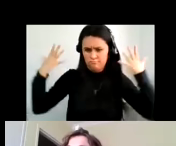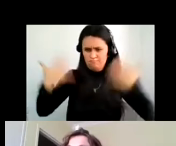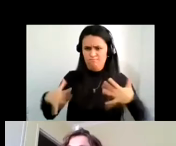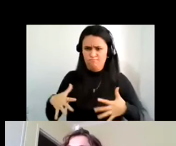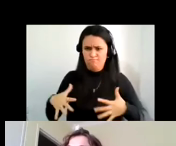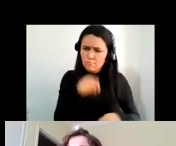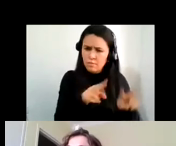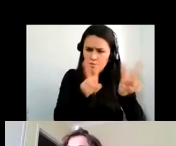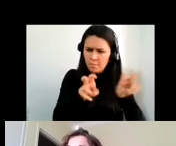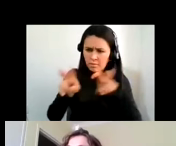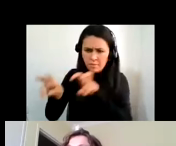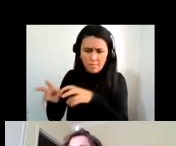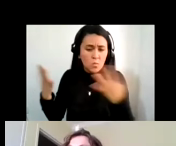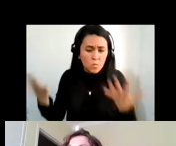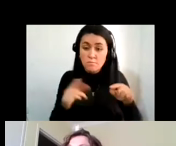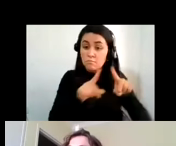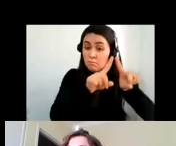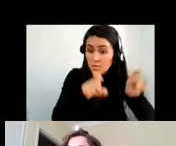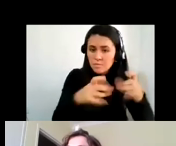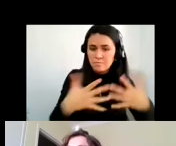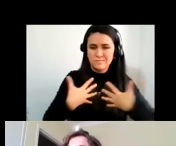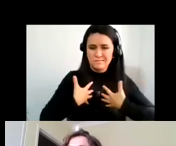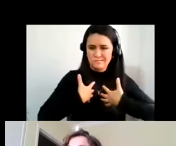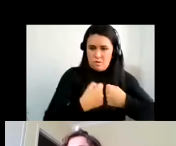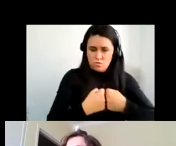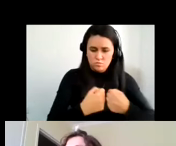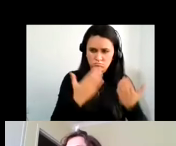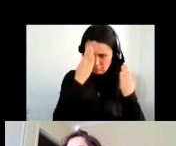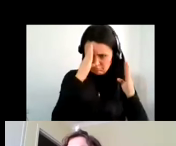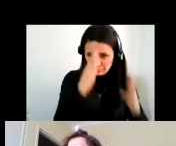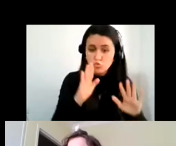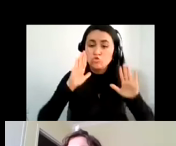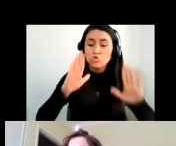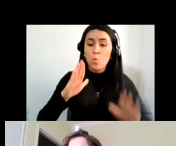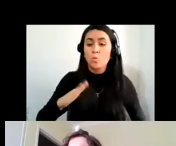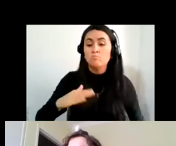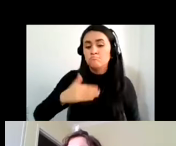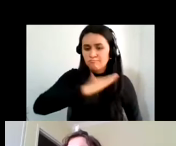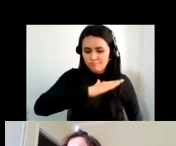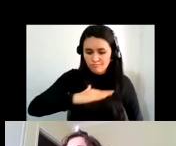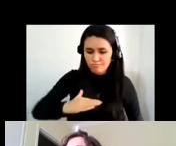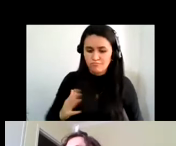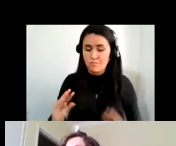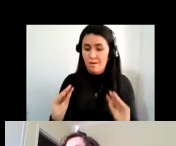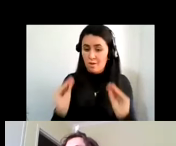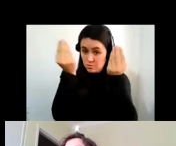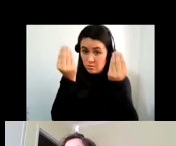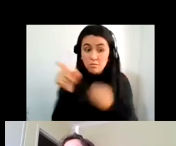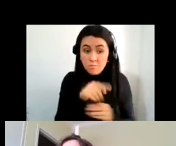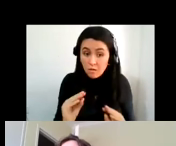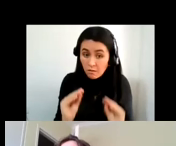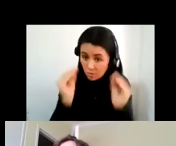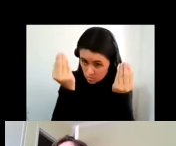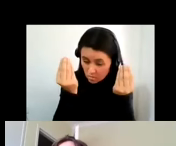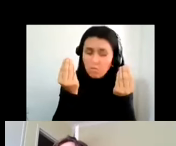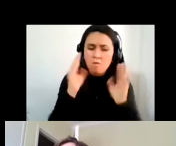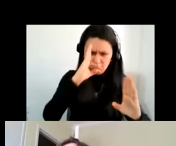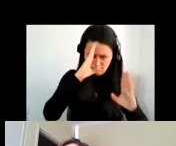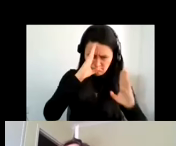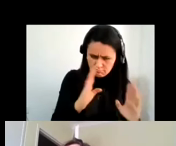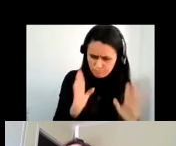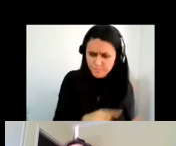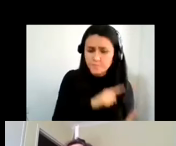is a guide now available online that really delineates the methods, and I encourage you to look at that, and then also to look at